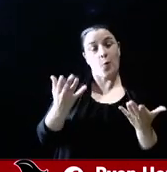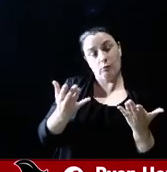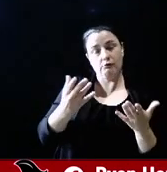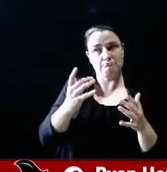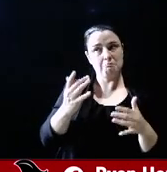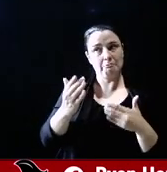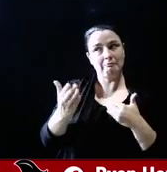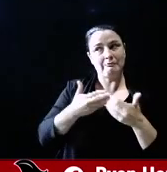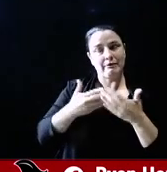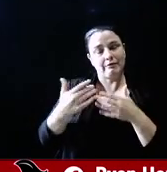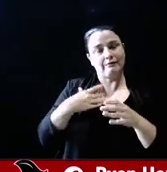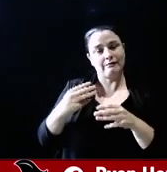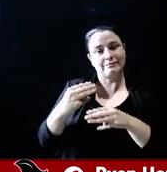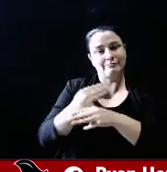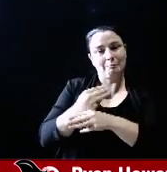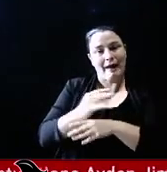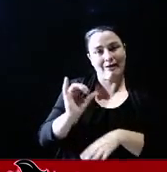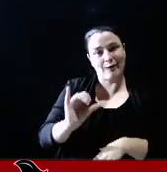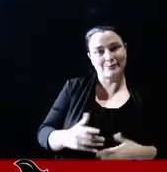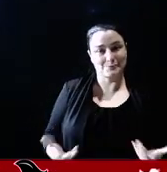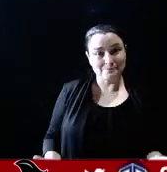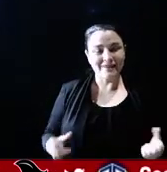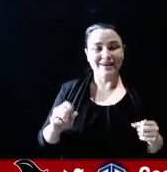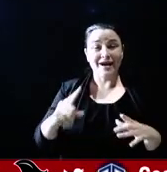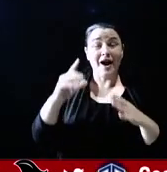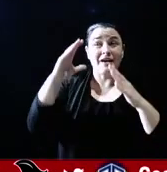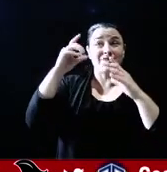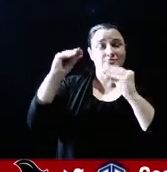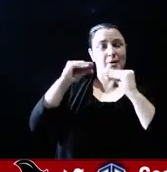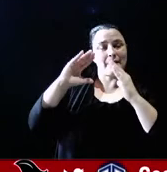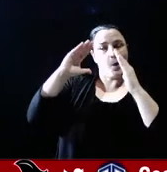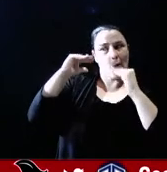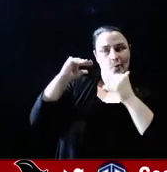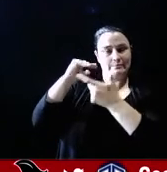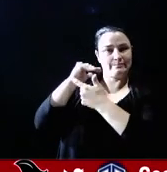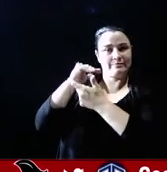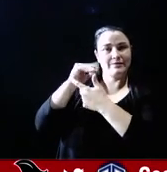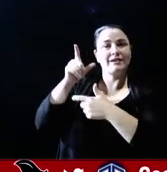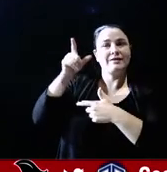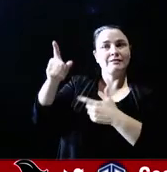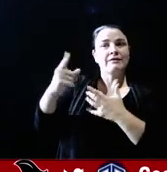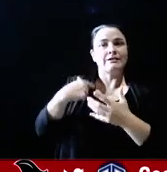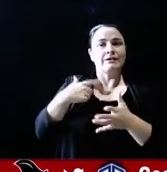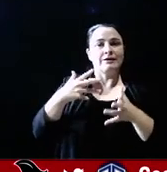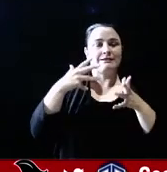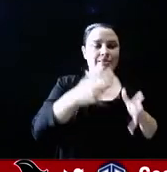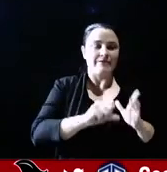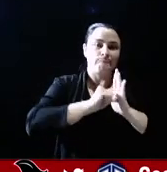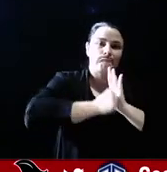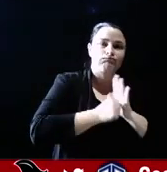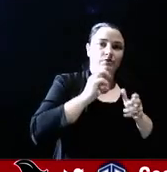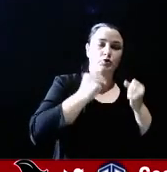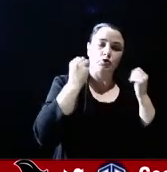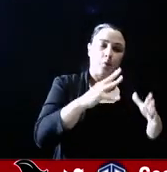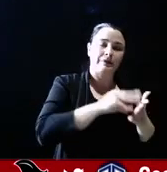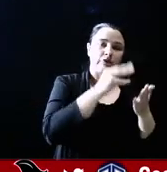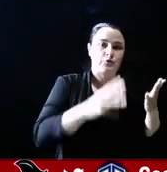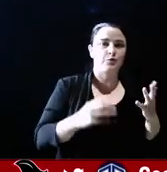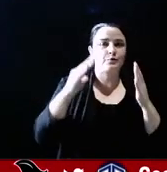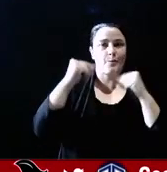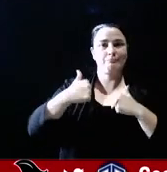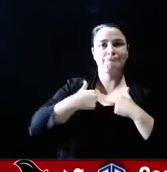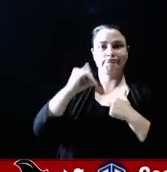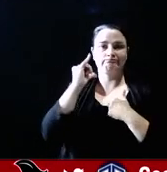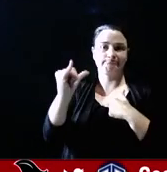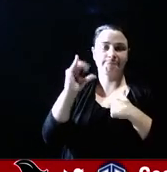has inspired me to hope that I can leave a legacy that he has left on so many of his students. Apart from being a teacher, his